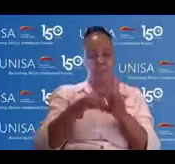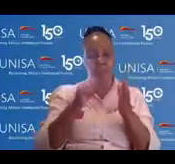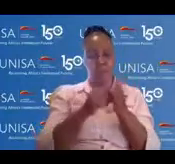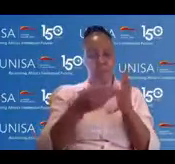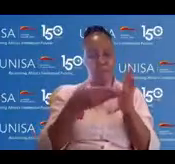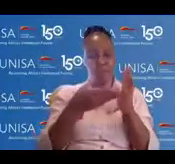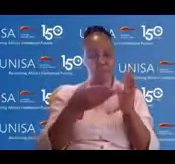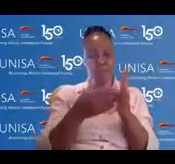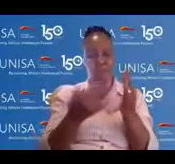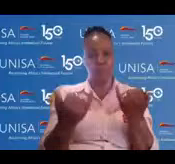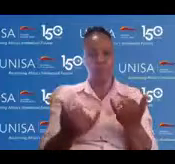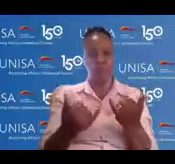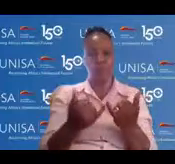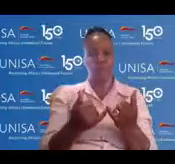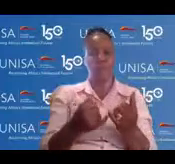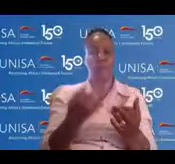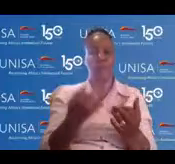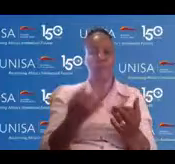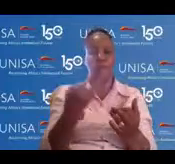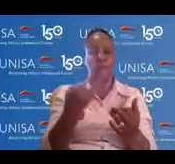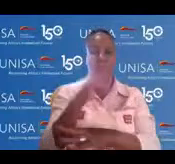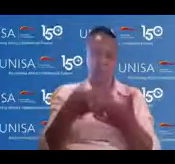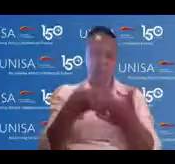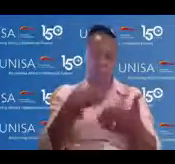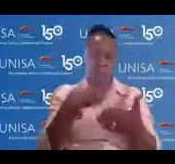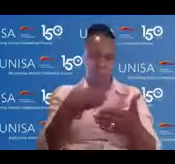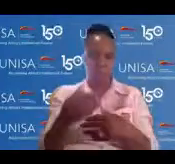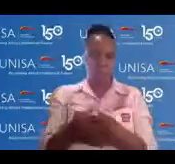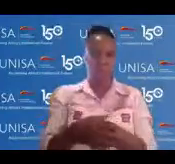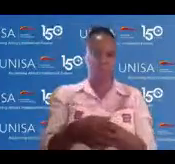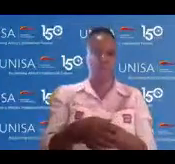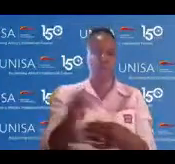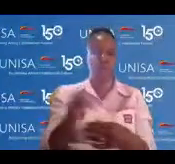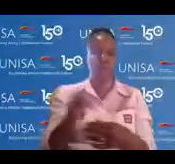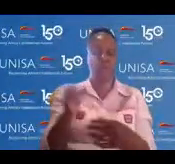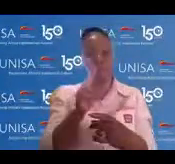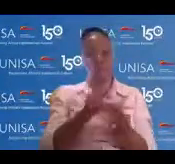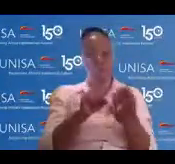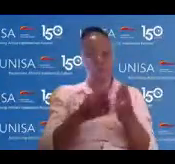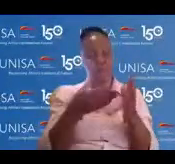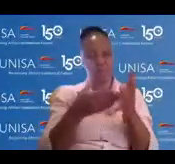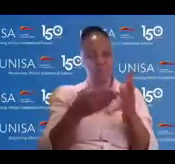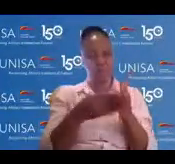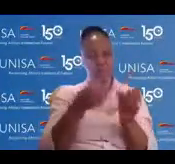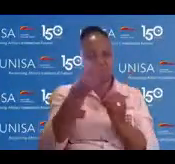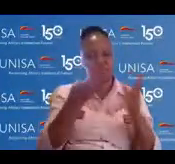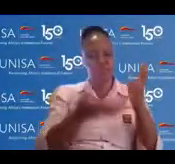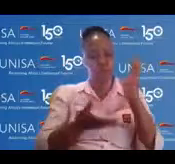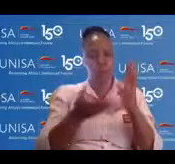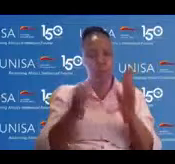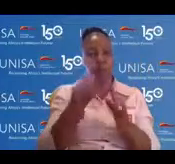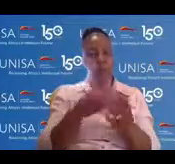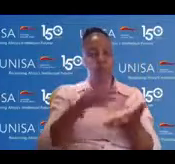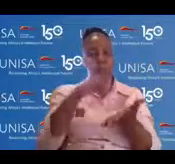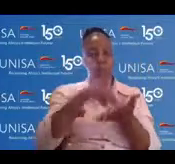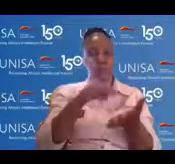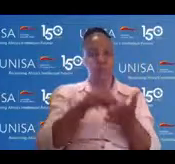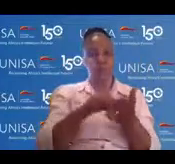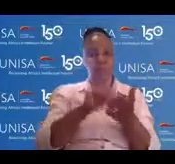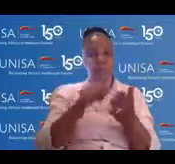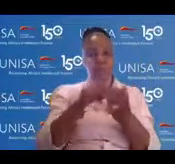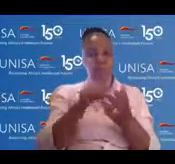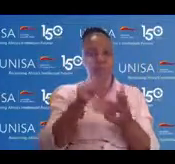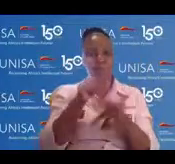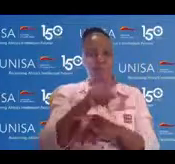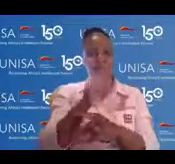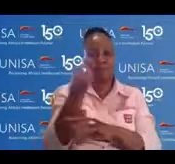days in advance. You'll notice if you click on it, it will list all the modules that's written on that specific day. You